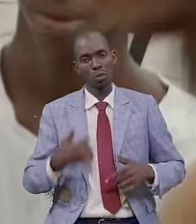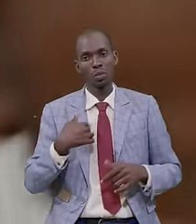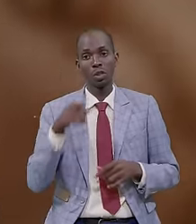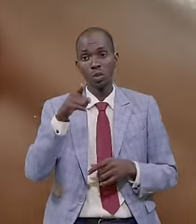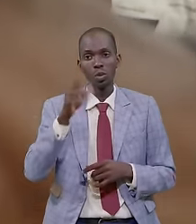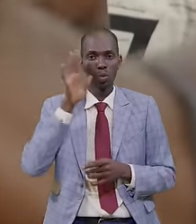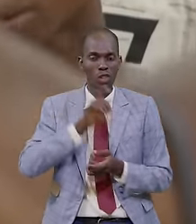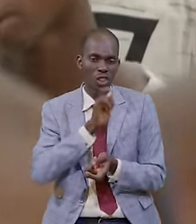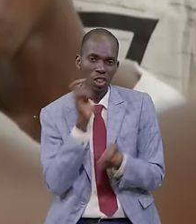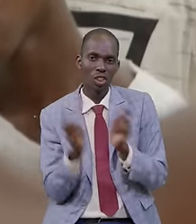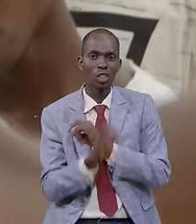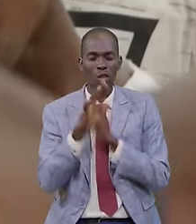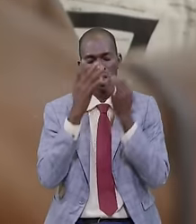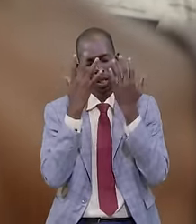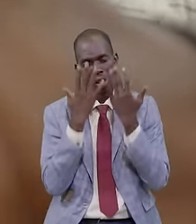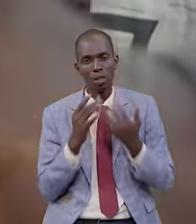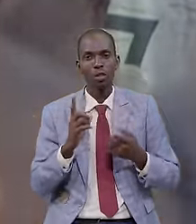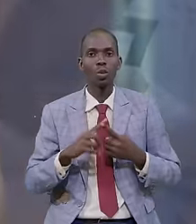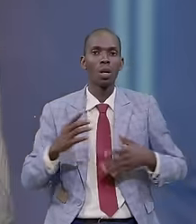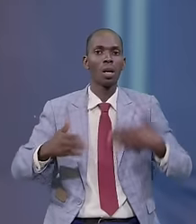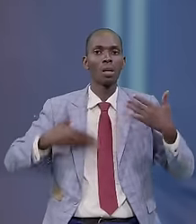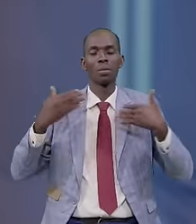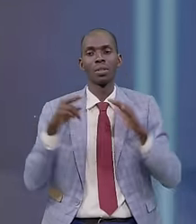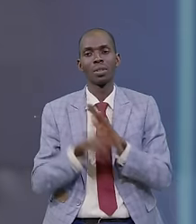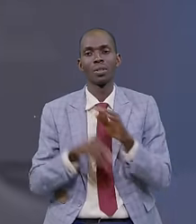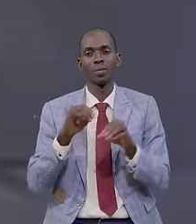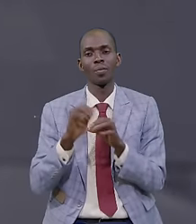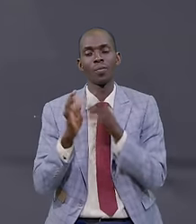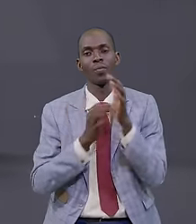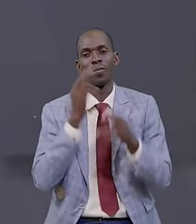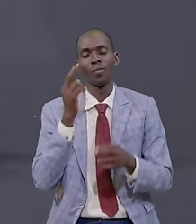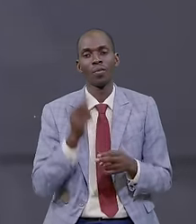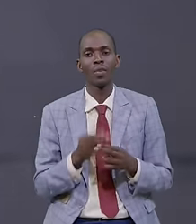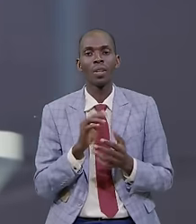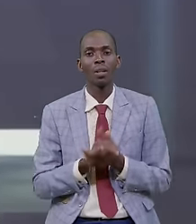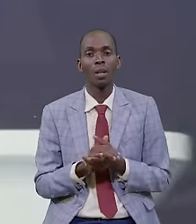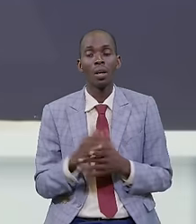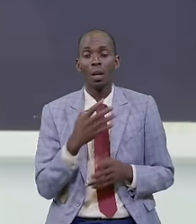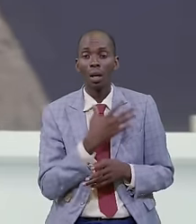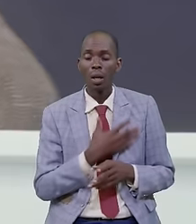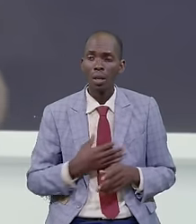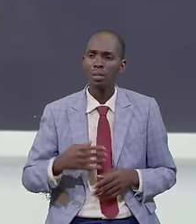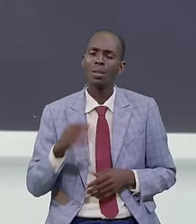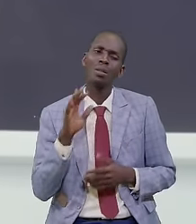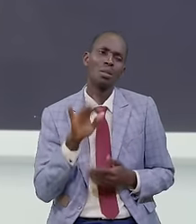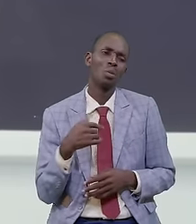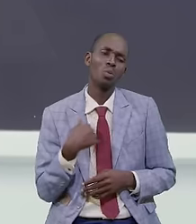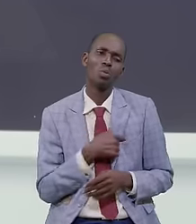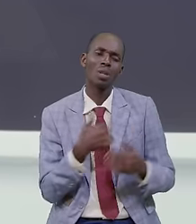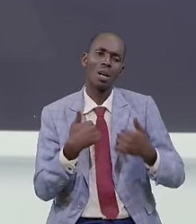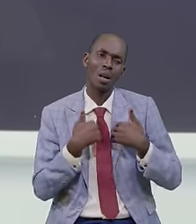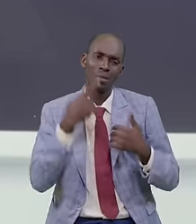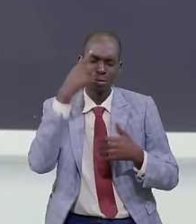And so they said, where dreams? Oh, he said, come, tell me the dream. God, the interpreter of